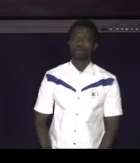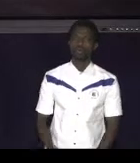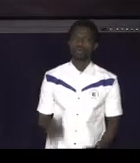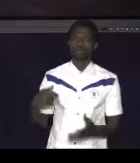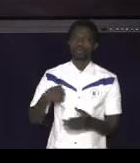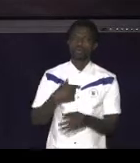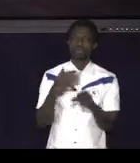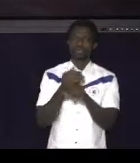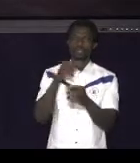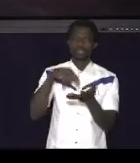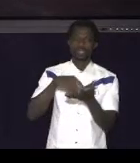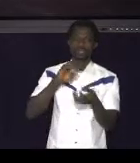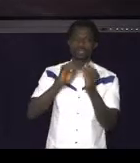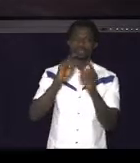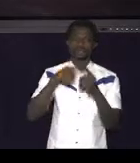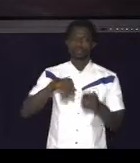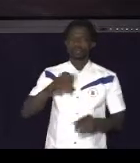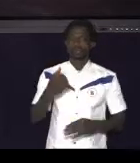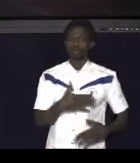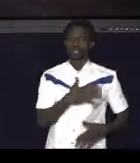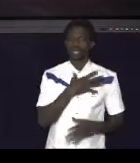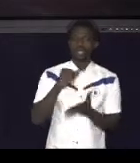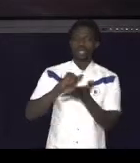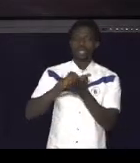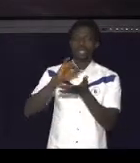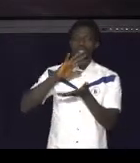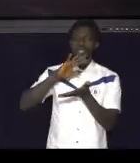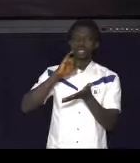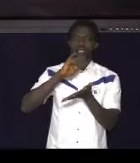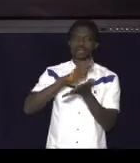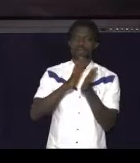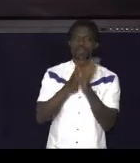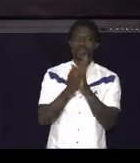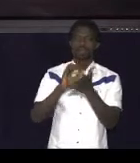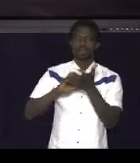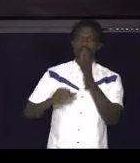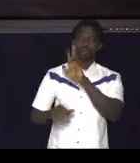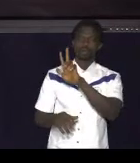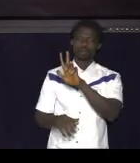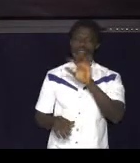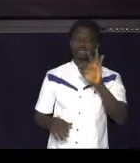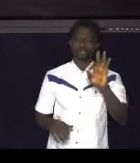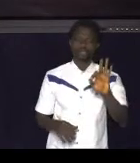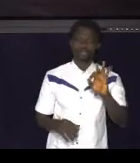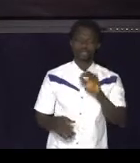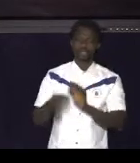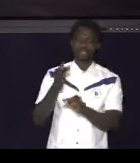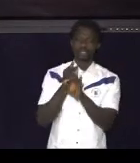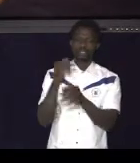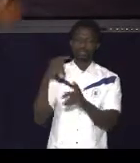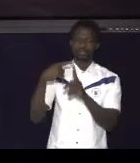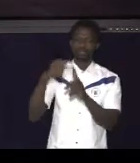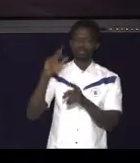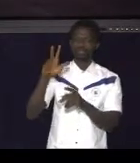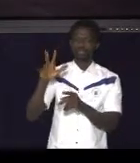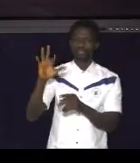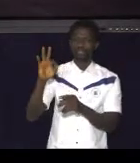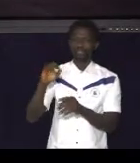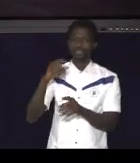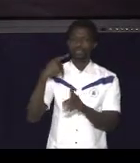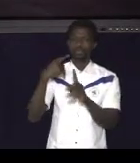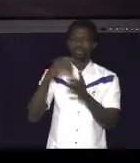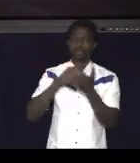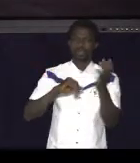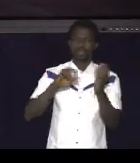we take these numbers to the other side, and they become minus 39 instead of plus 39, minus 21 instead of plus